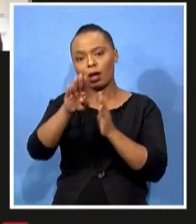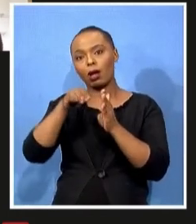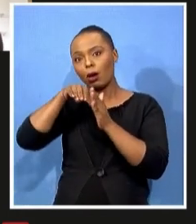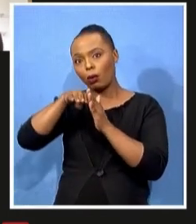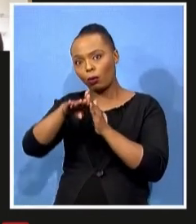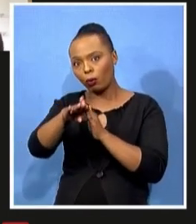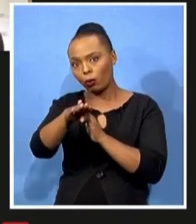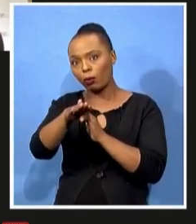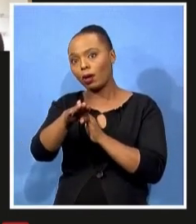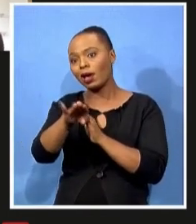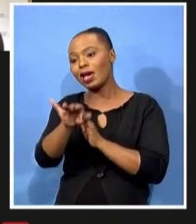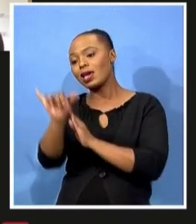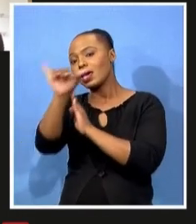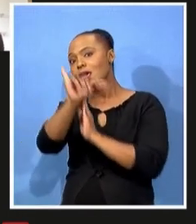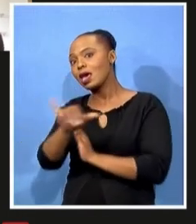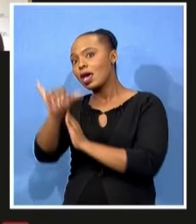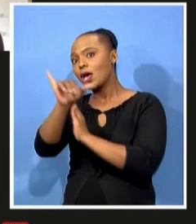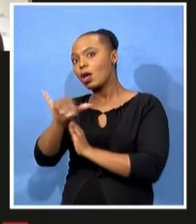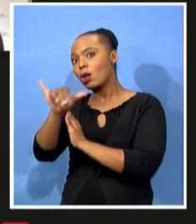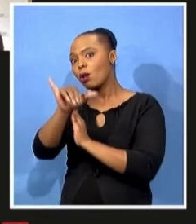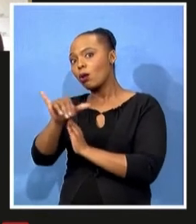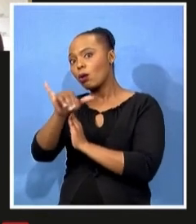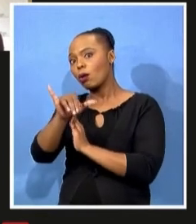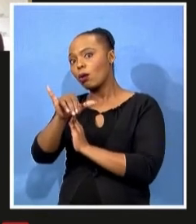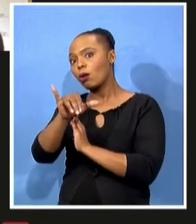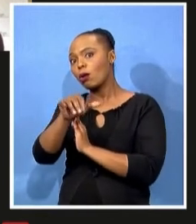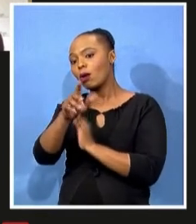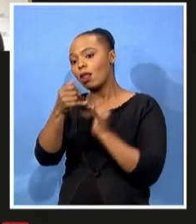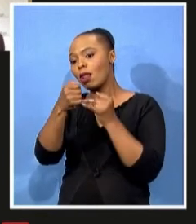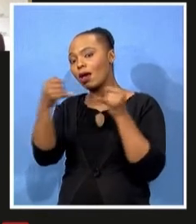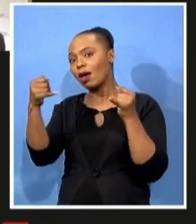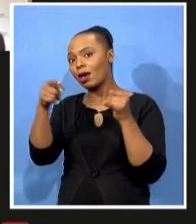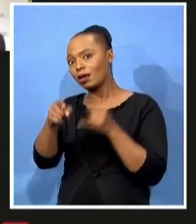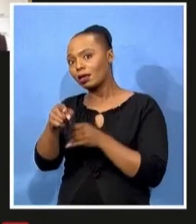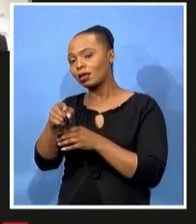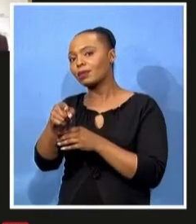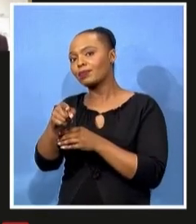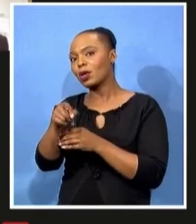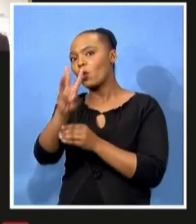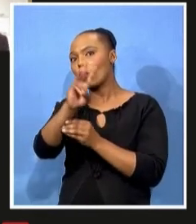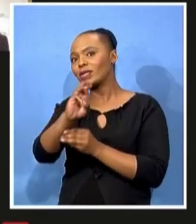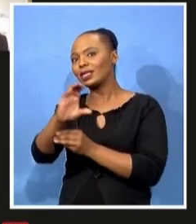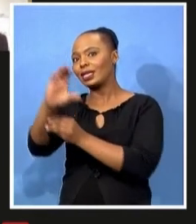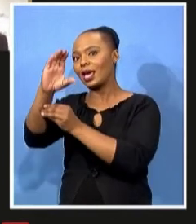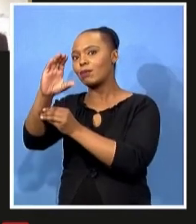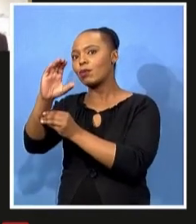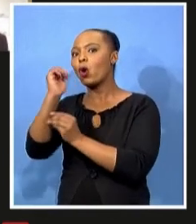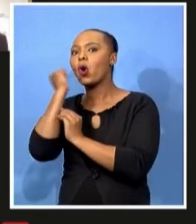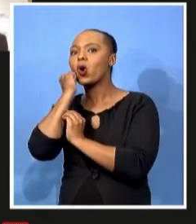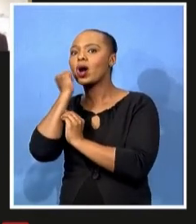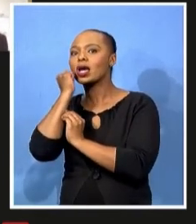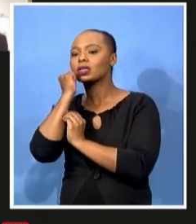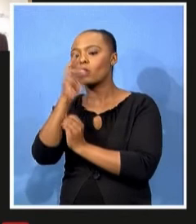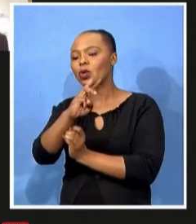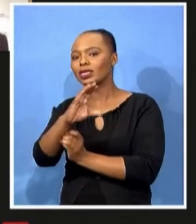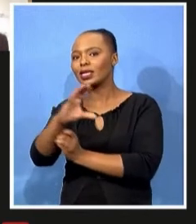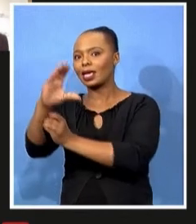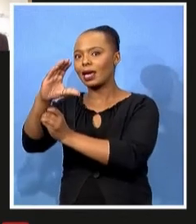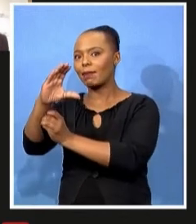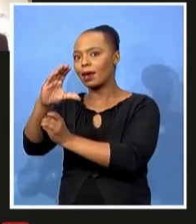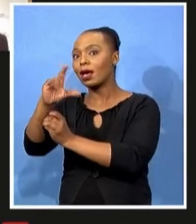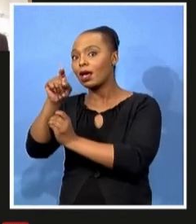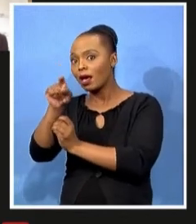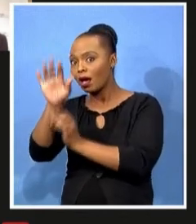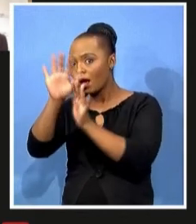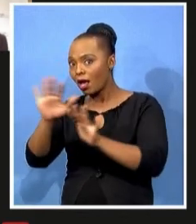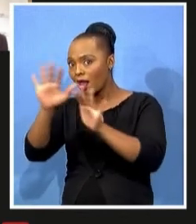is actually the Western Cape. And again, Western Cape, what is visible is that the